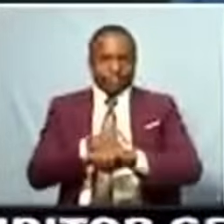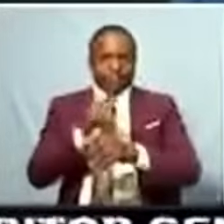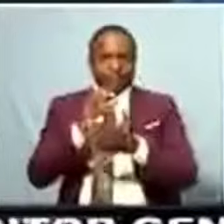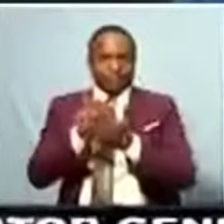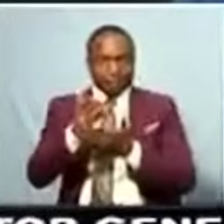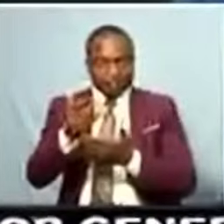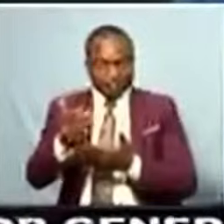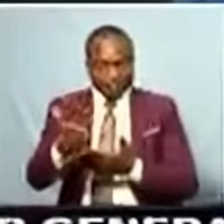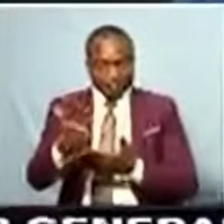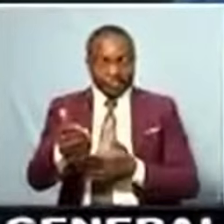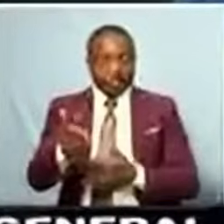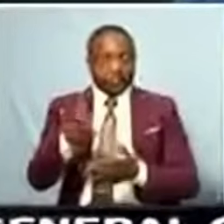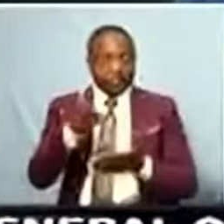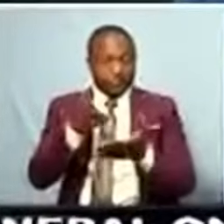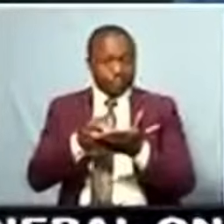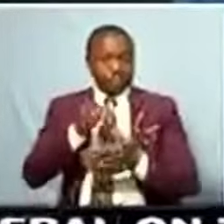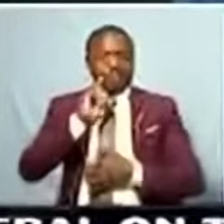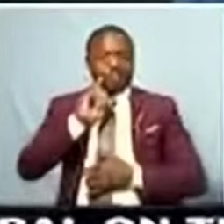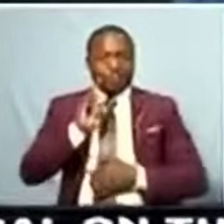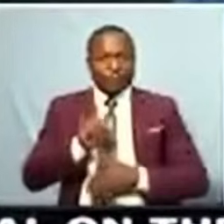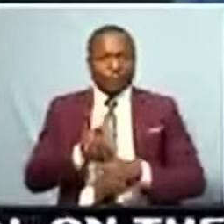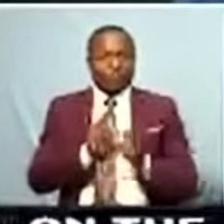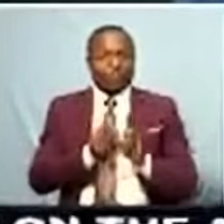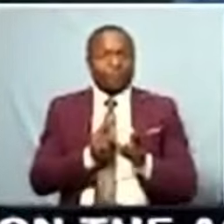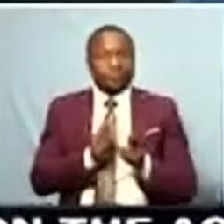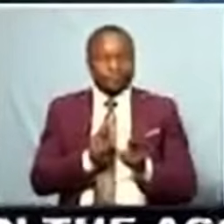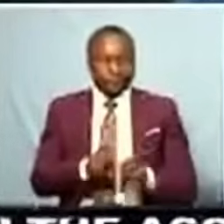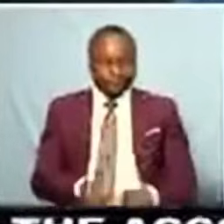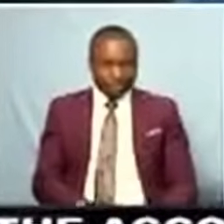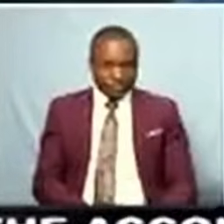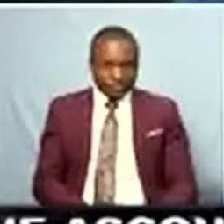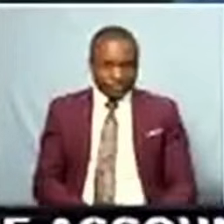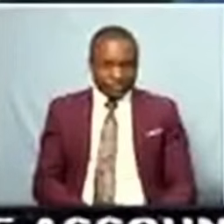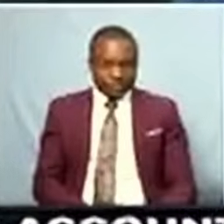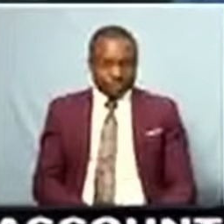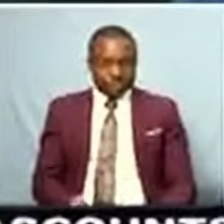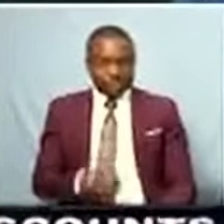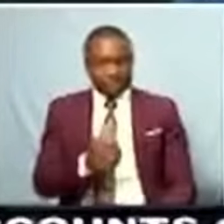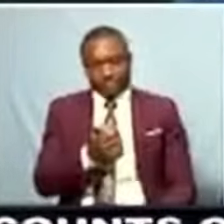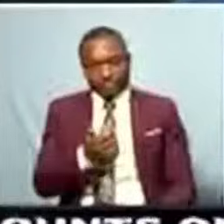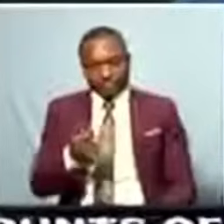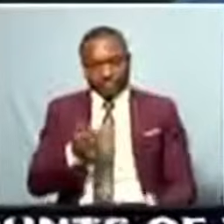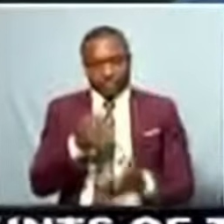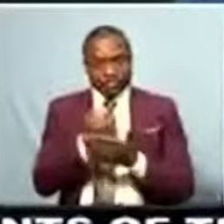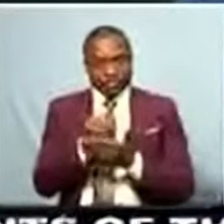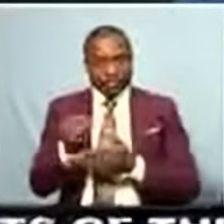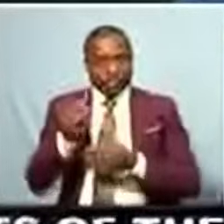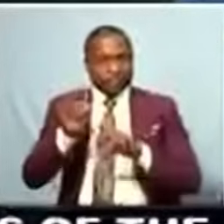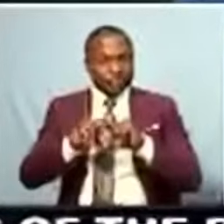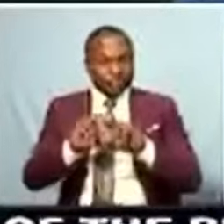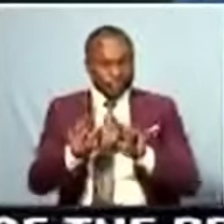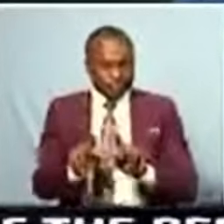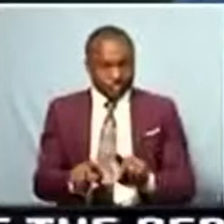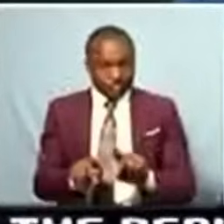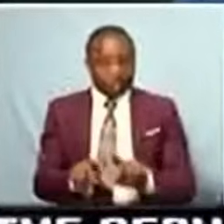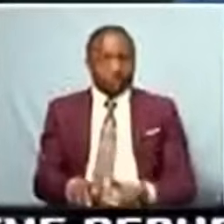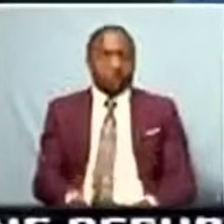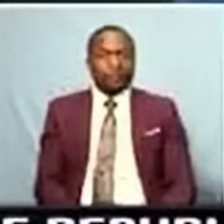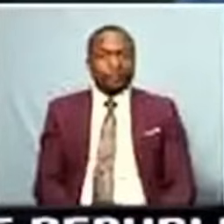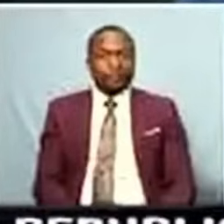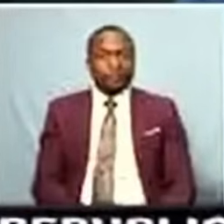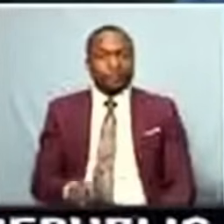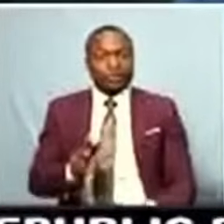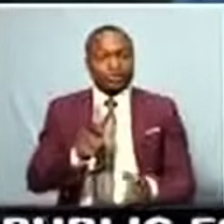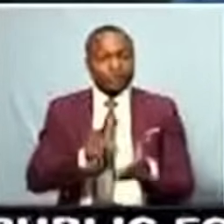procurement. I think this is what you should be answering to. The other issues, Chairperson, which the